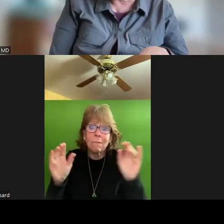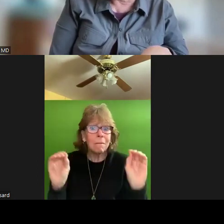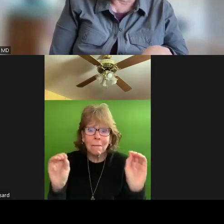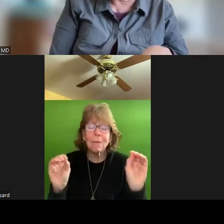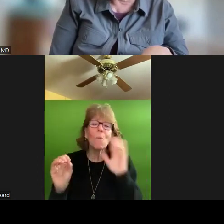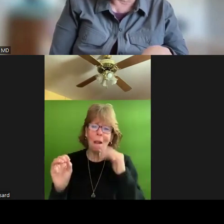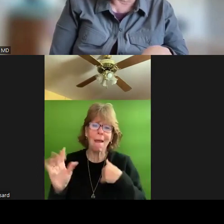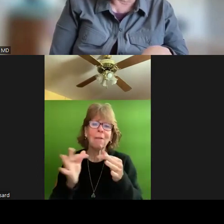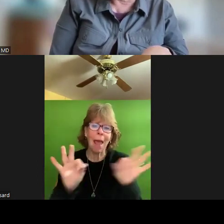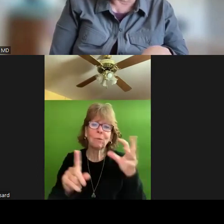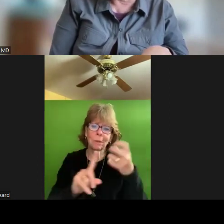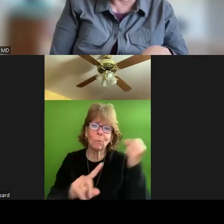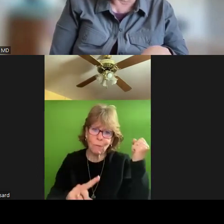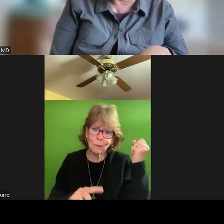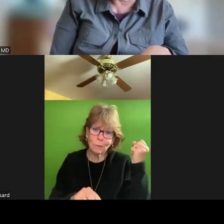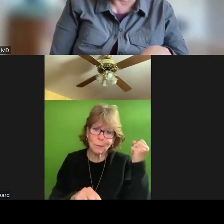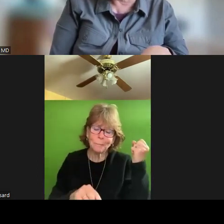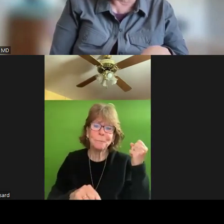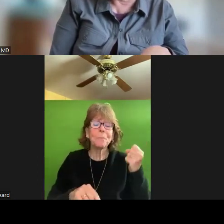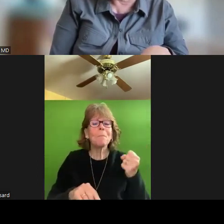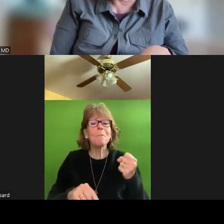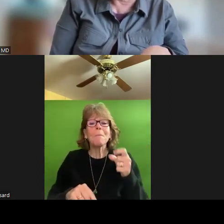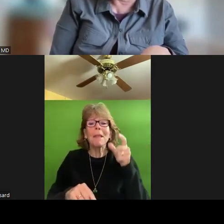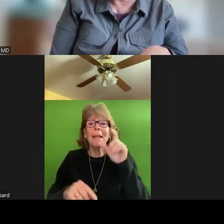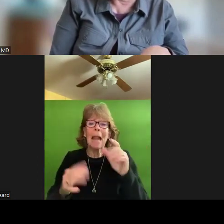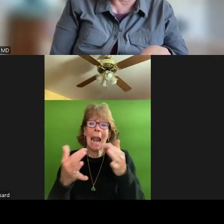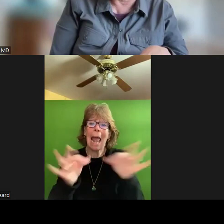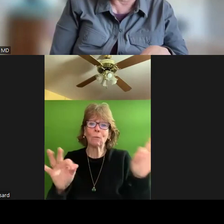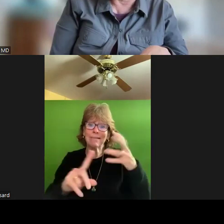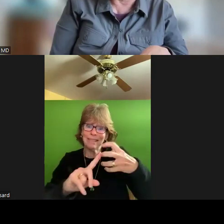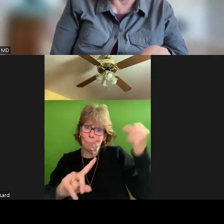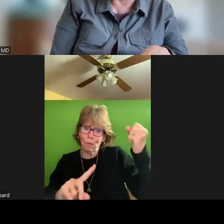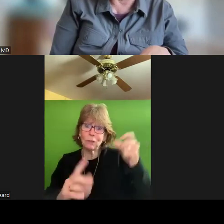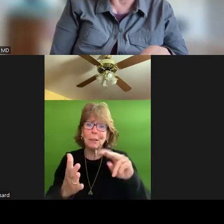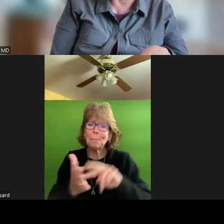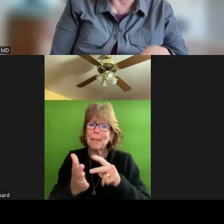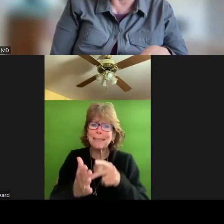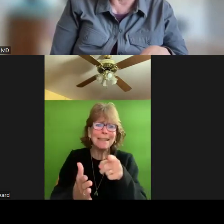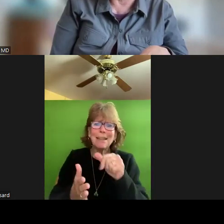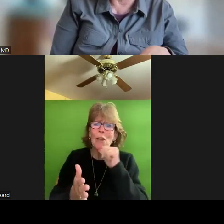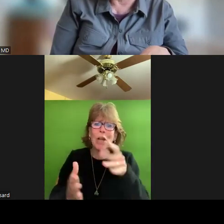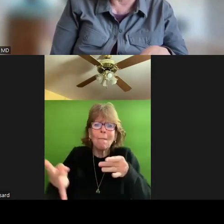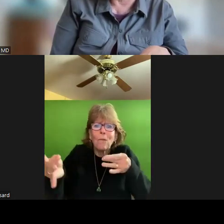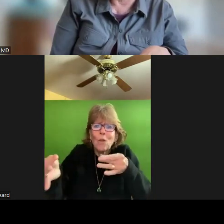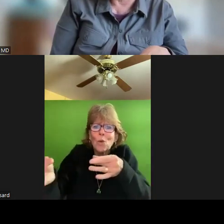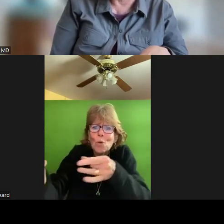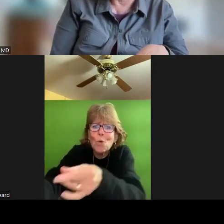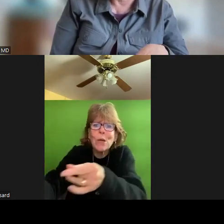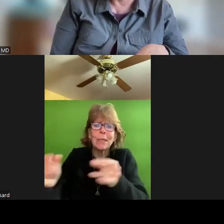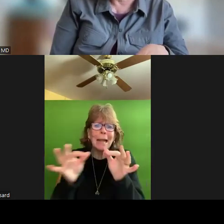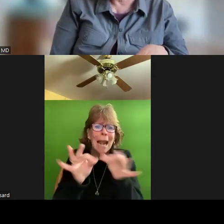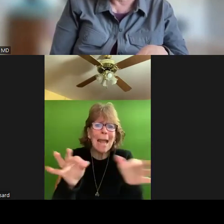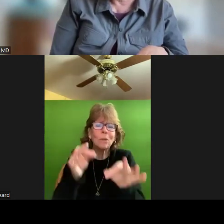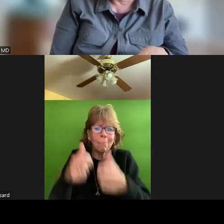Language deprivation results in language disfluency and decreased literacy, and it impacts higher cognitive function.